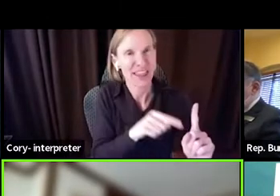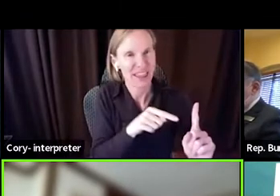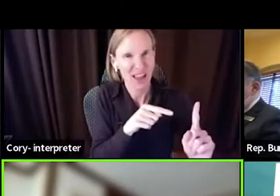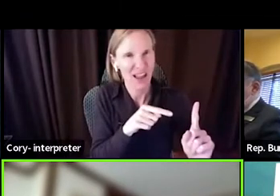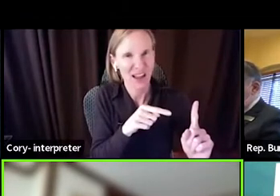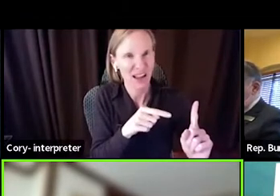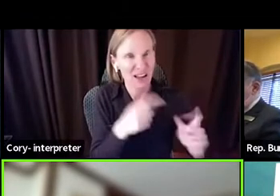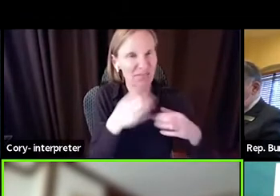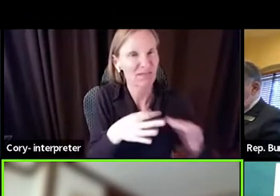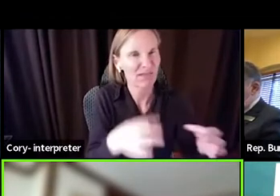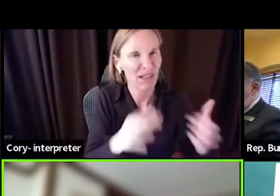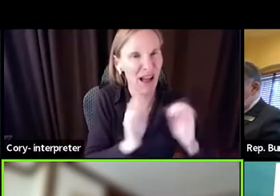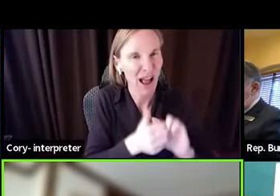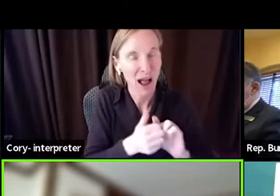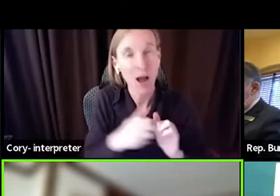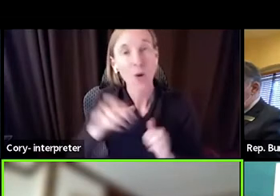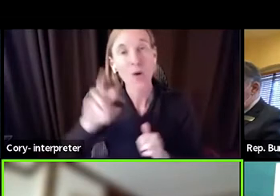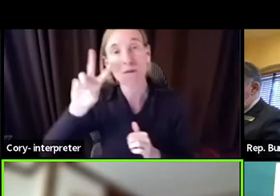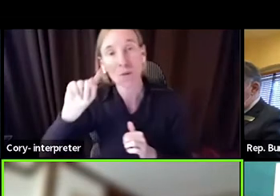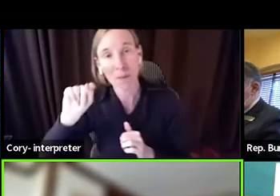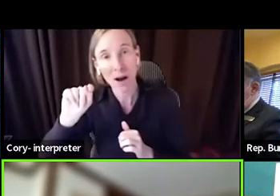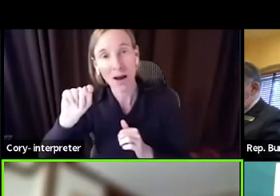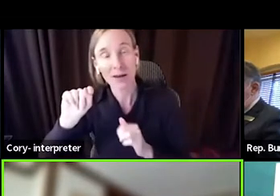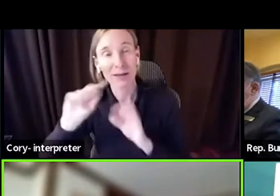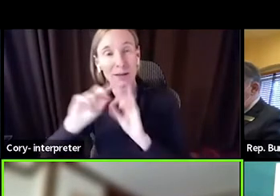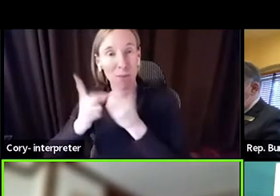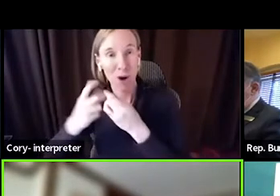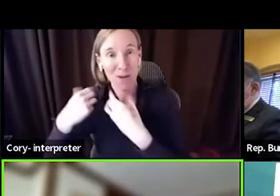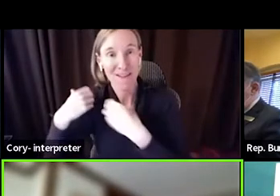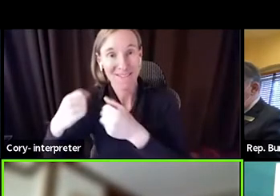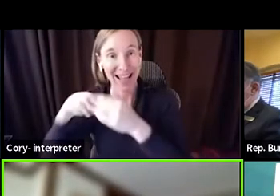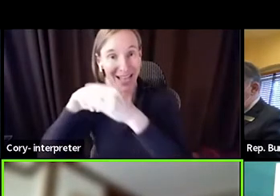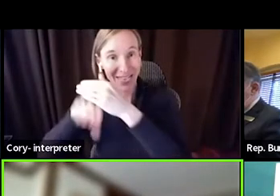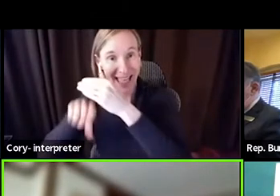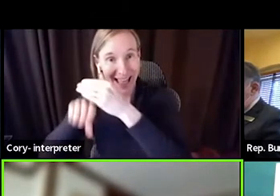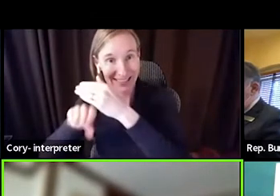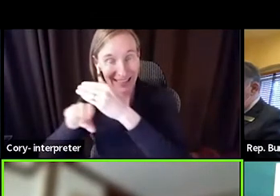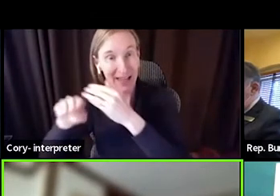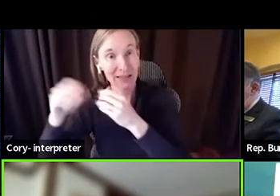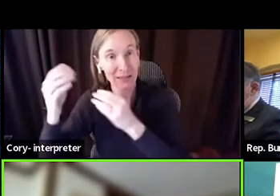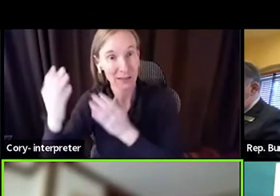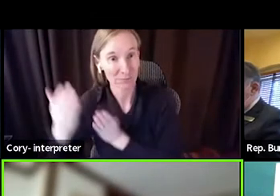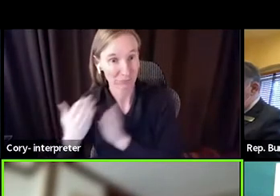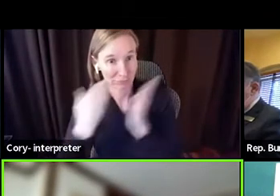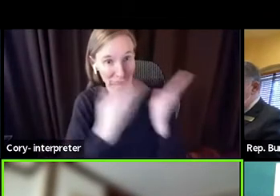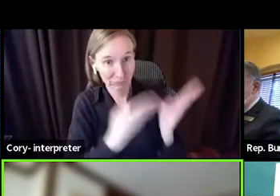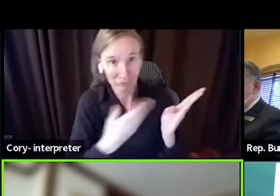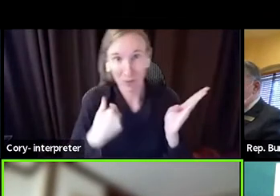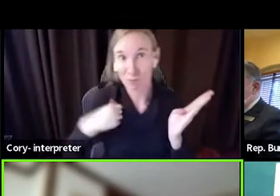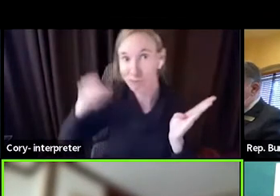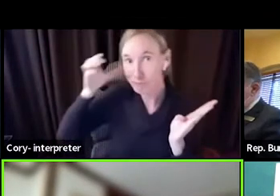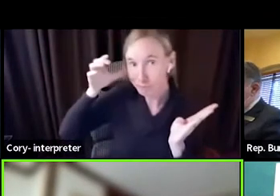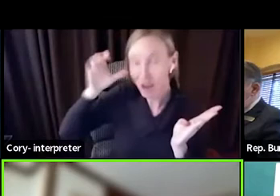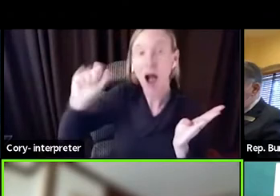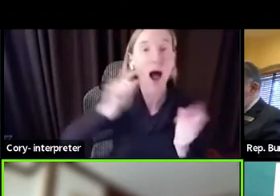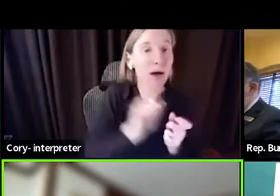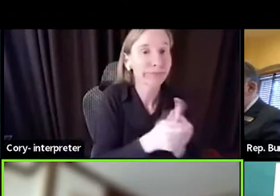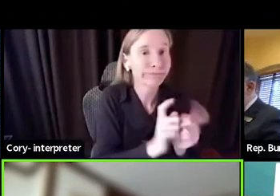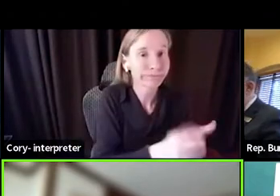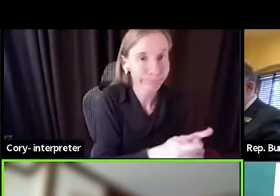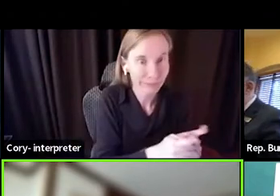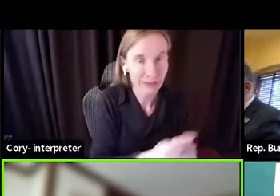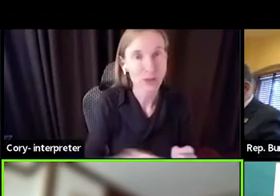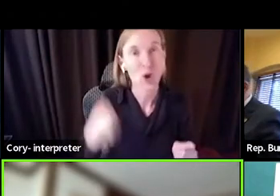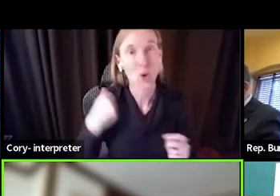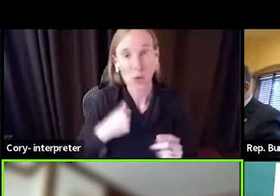Health Access. So having gone through this stakeholder group, again, convened by the Department of Financial